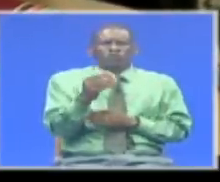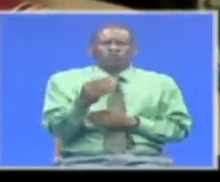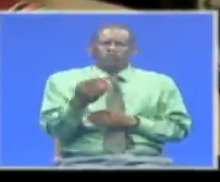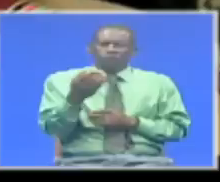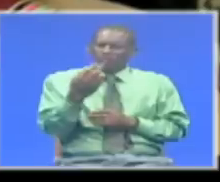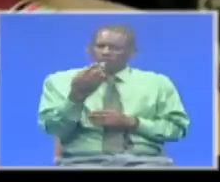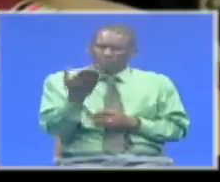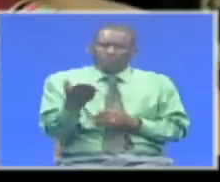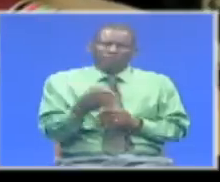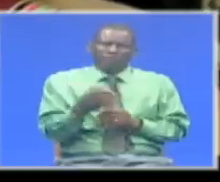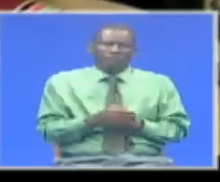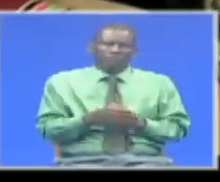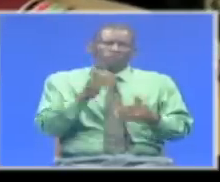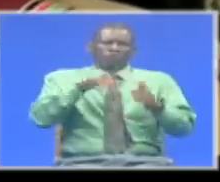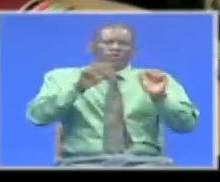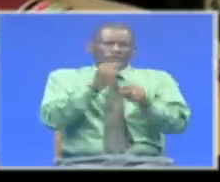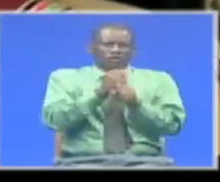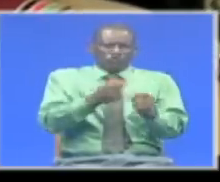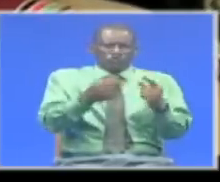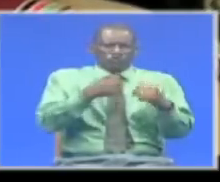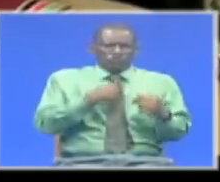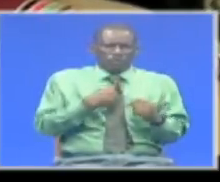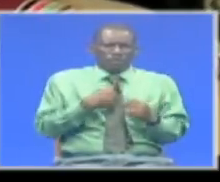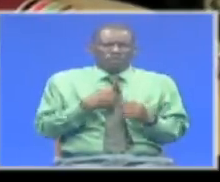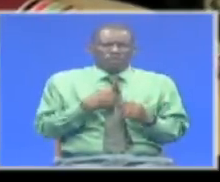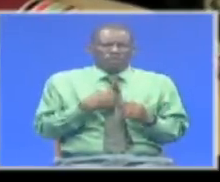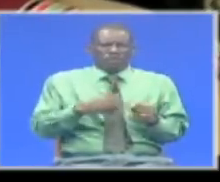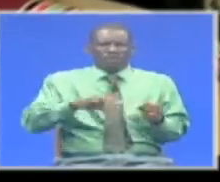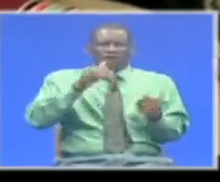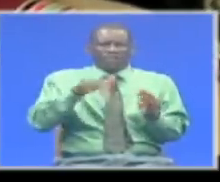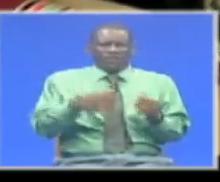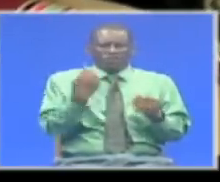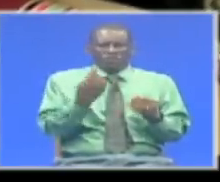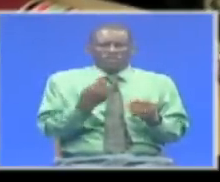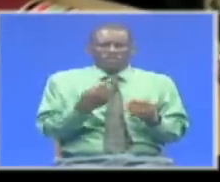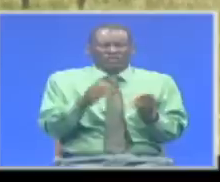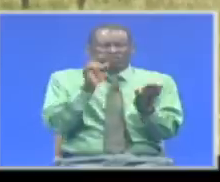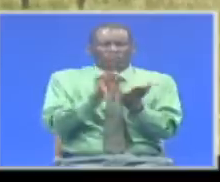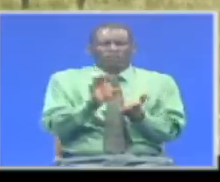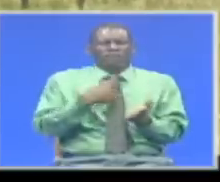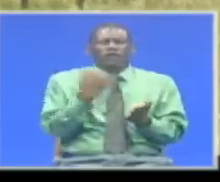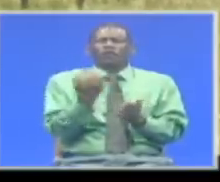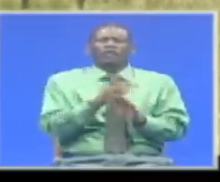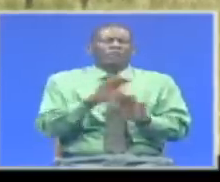it? Yeah. Yeah. What can they do to me? Maybe other than maybe do what? Suck me?